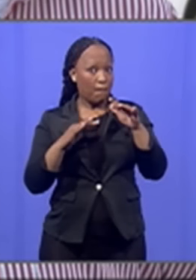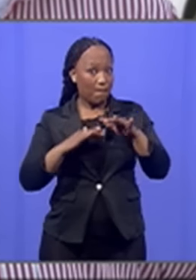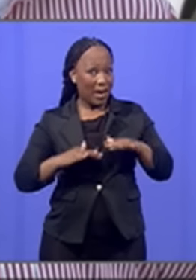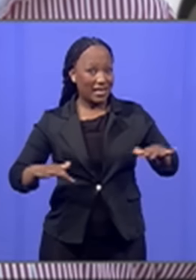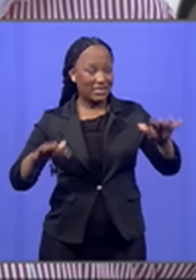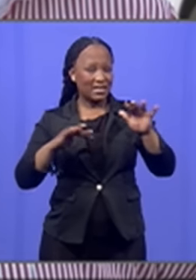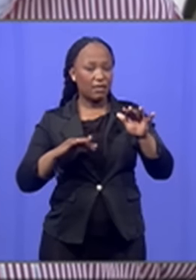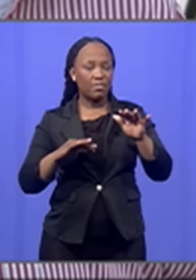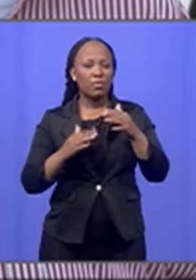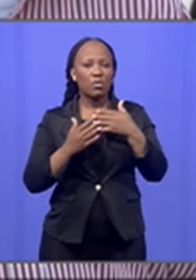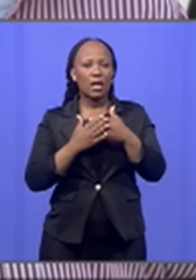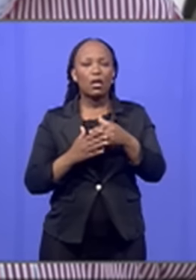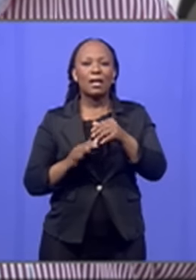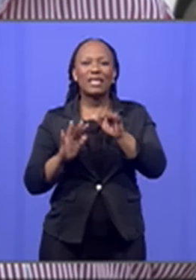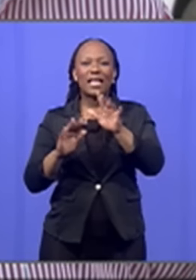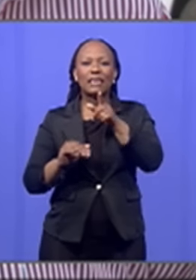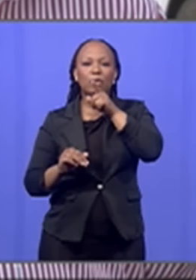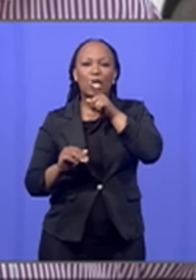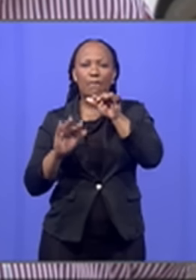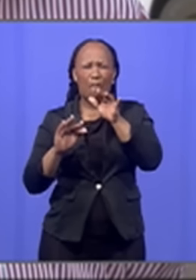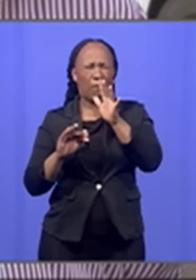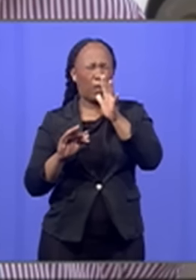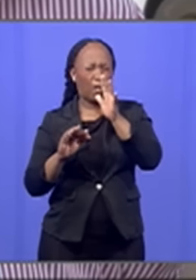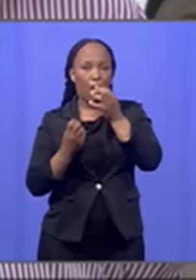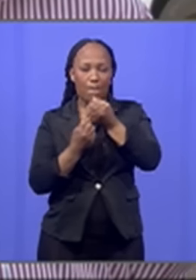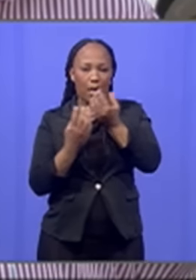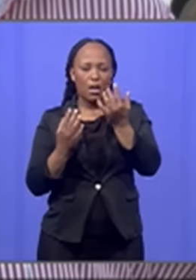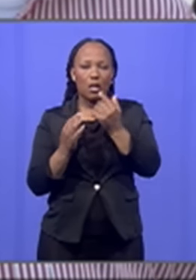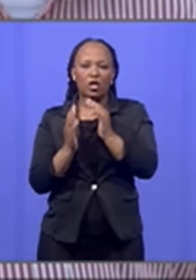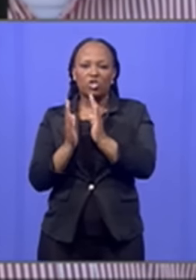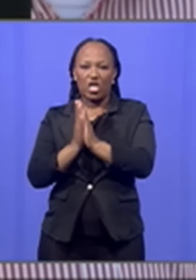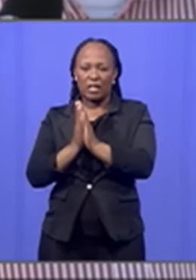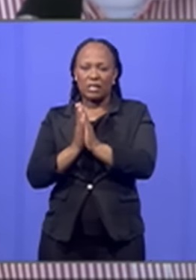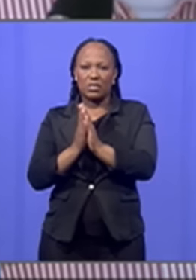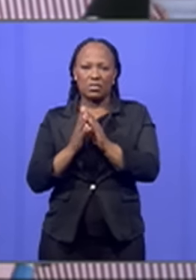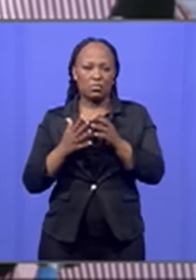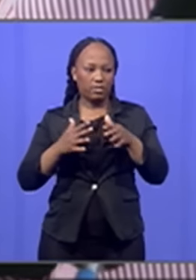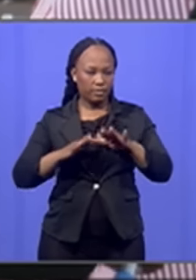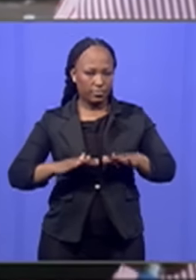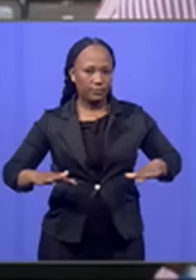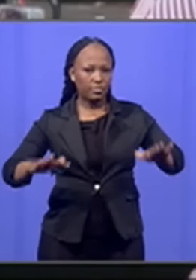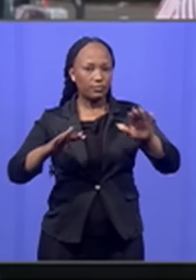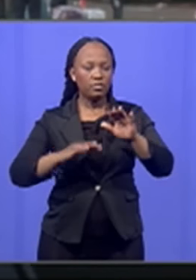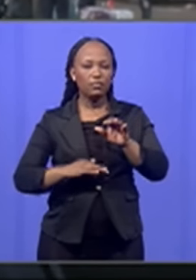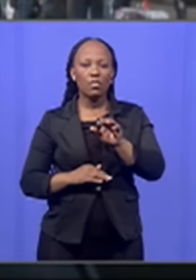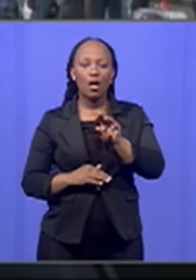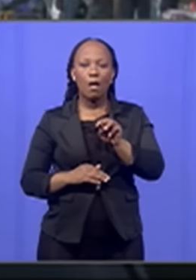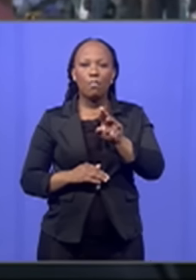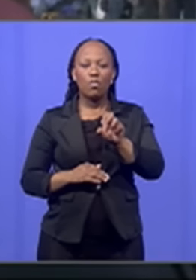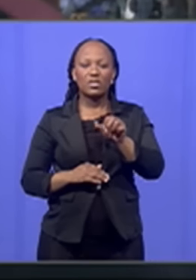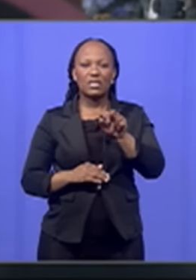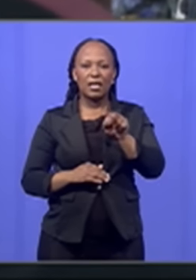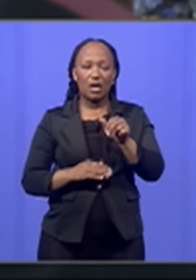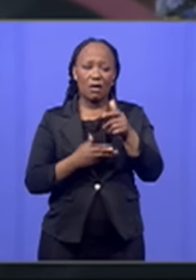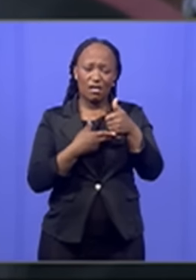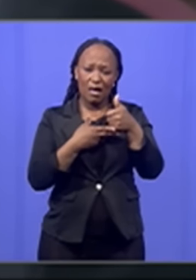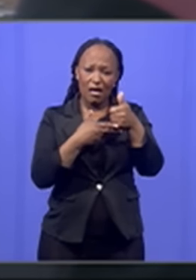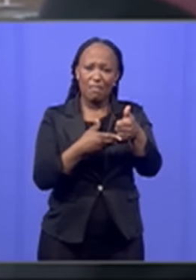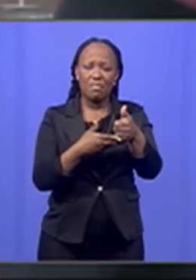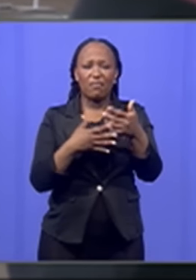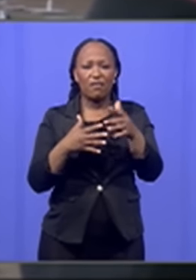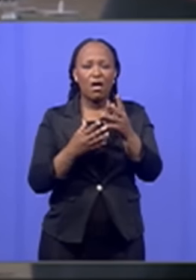about 10,000 batho jale ka dikereke mo Mosena re ile ra kgona go thuša ka tša